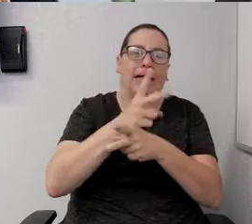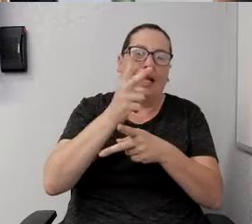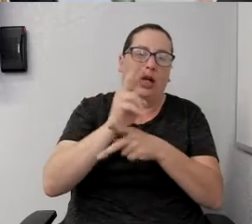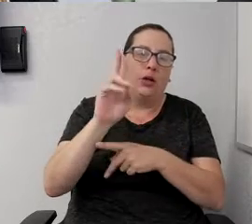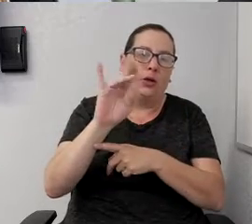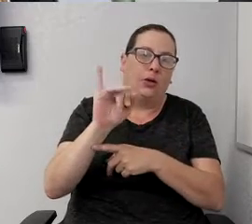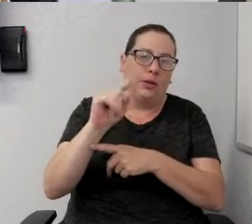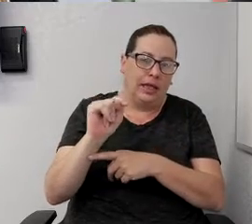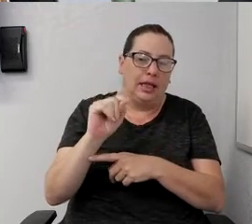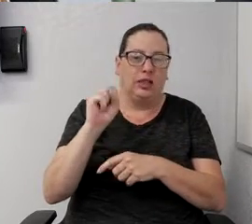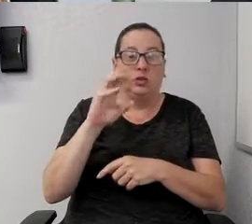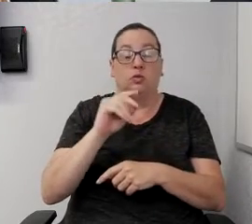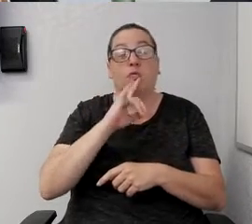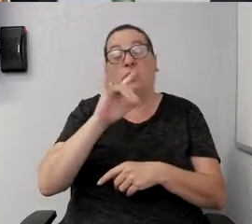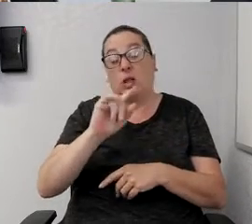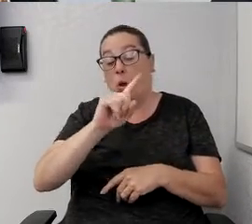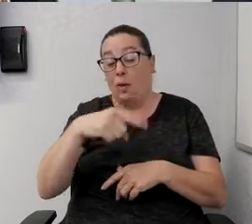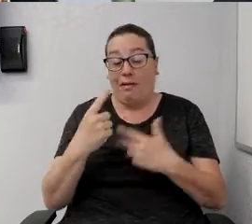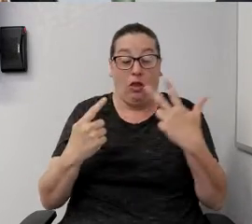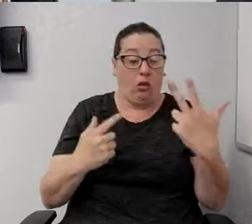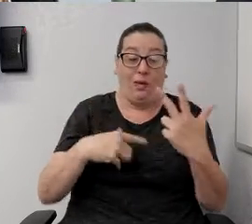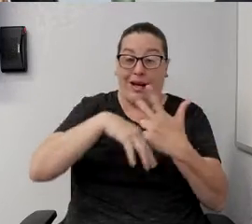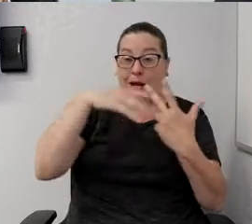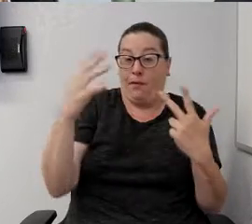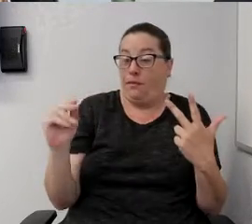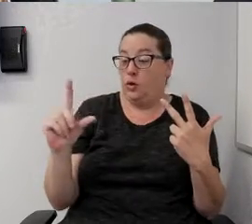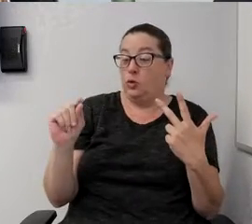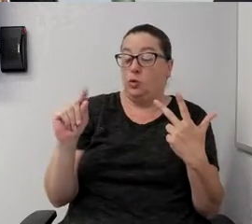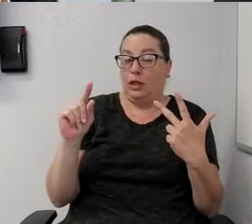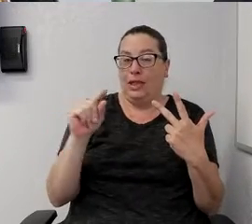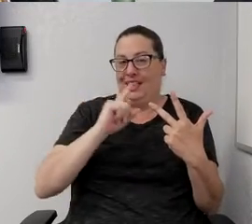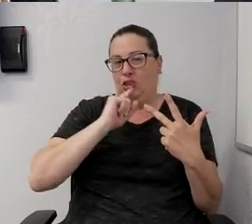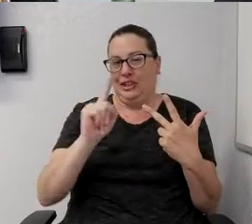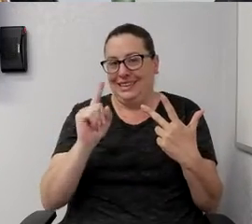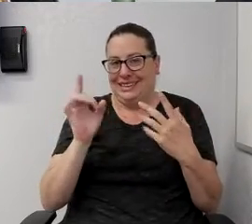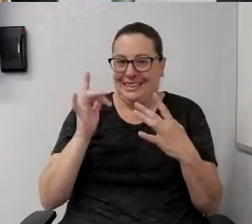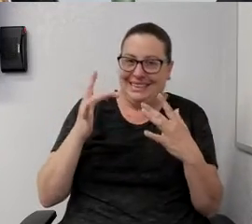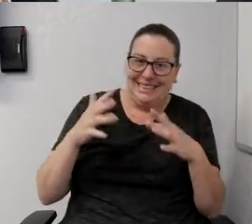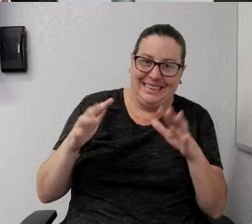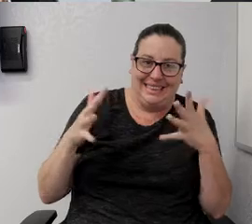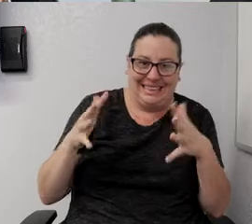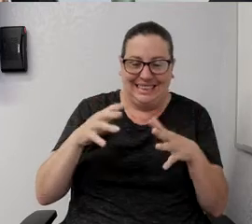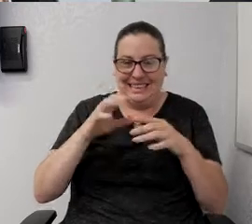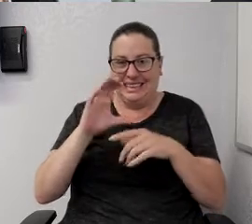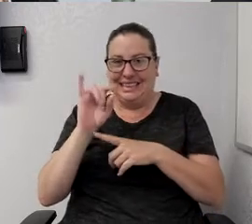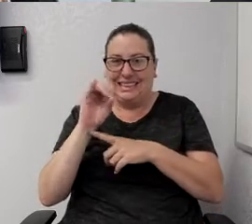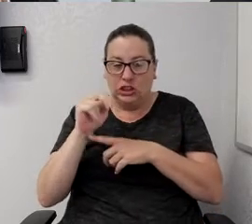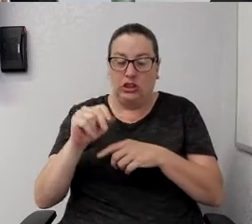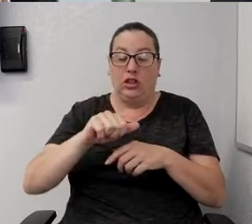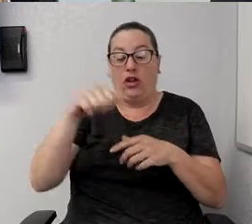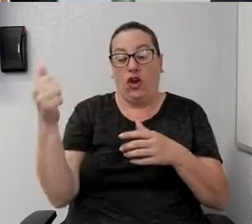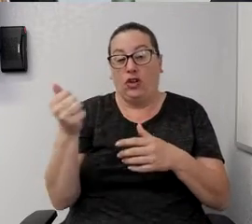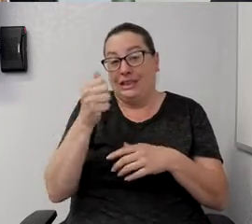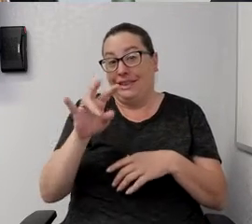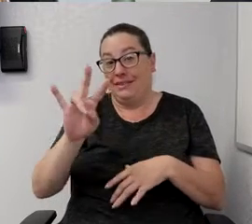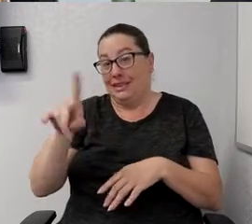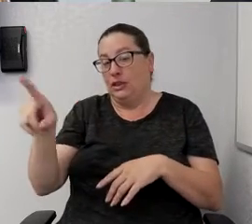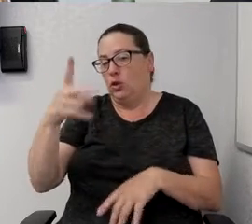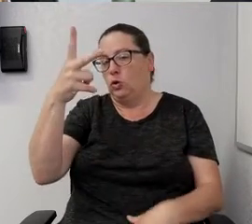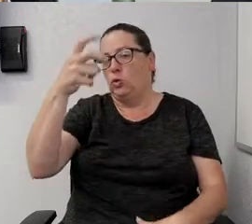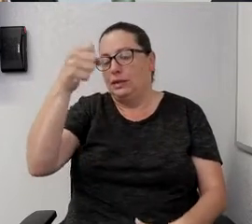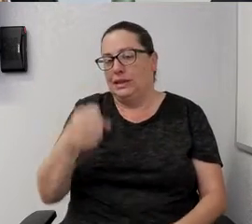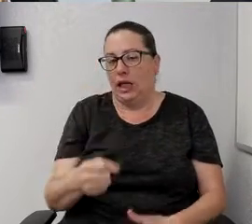in that more critical condition. The other 17 are on 2 South, which is our